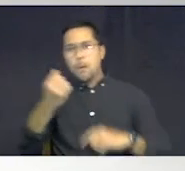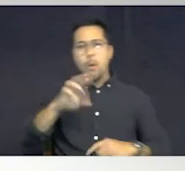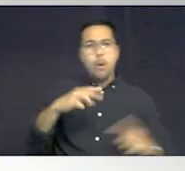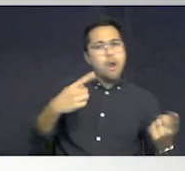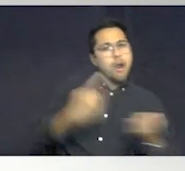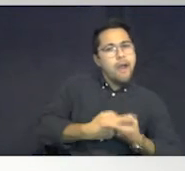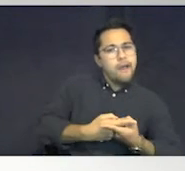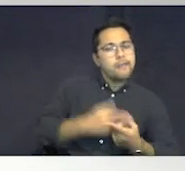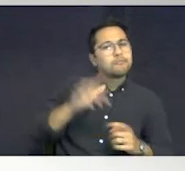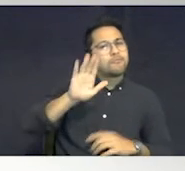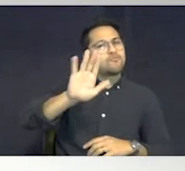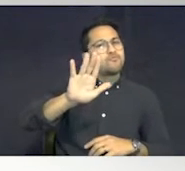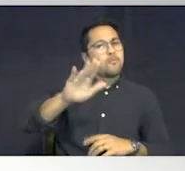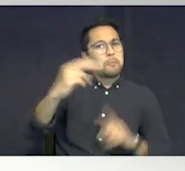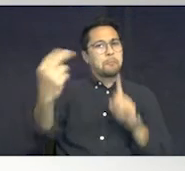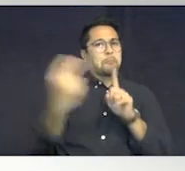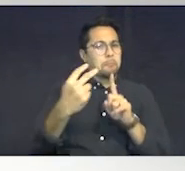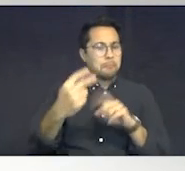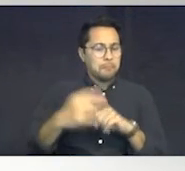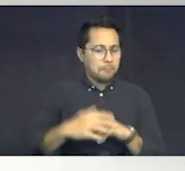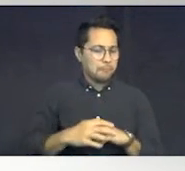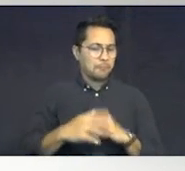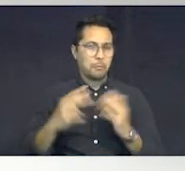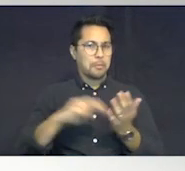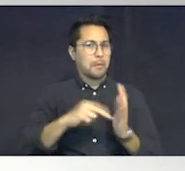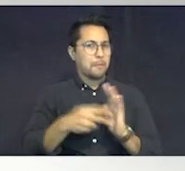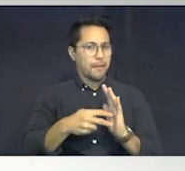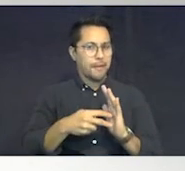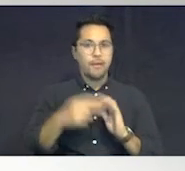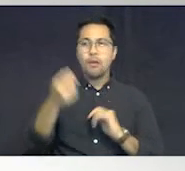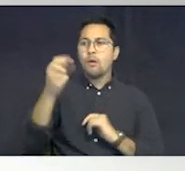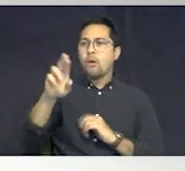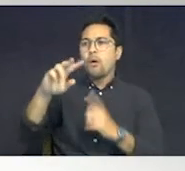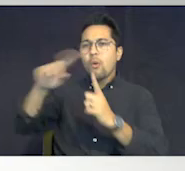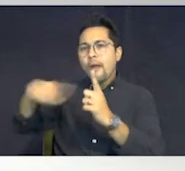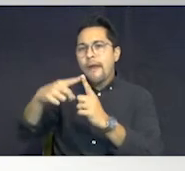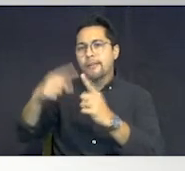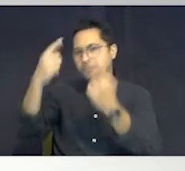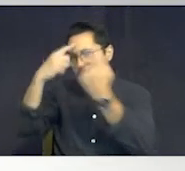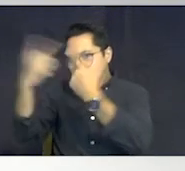understanding about when a disagreement turns into conflict?